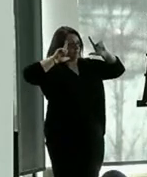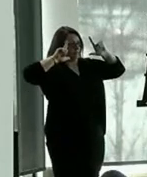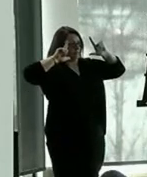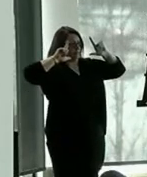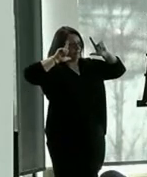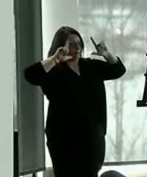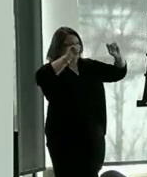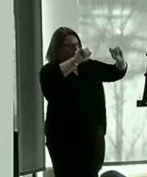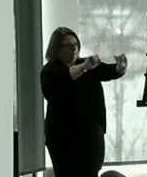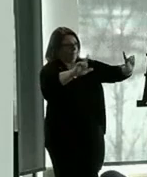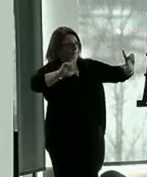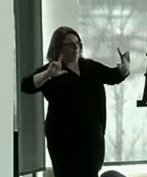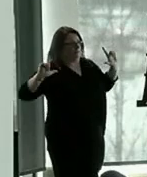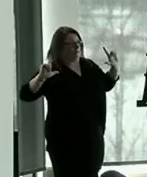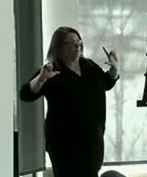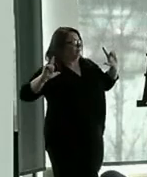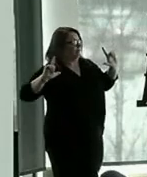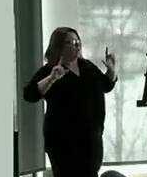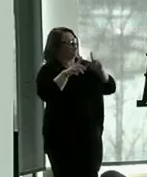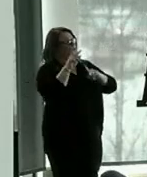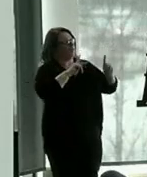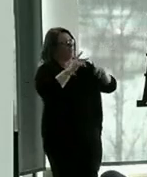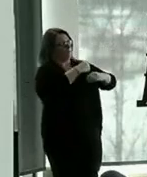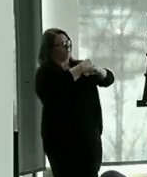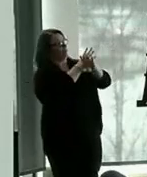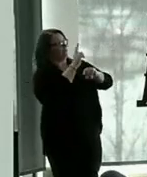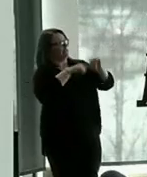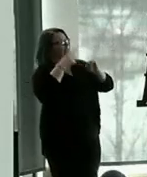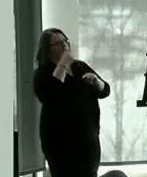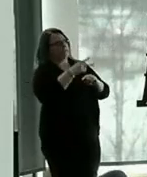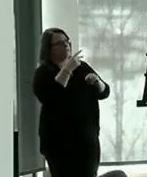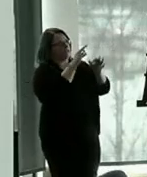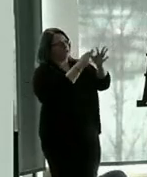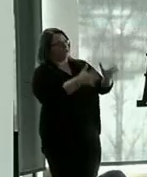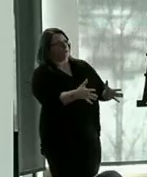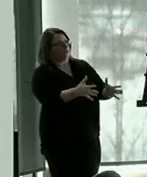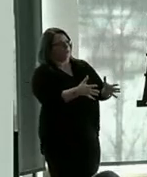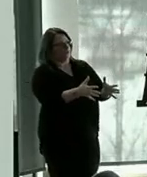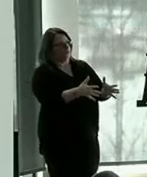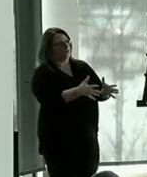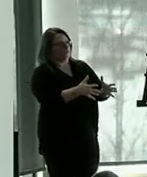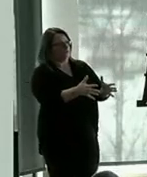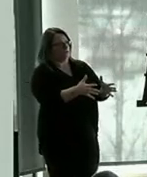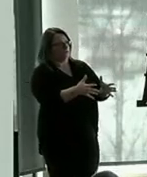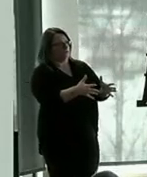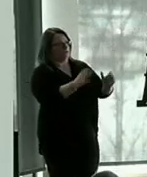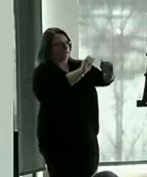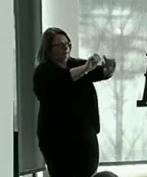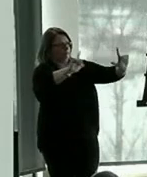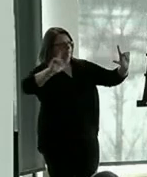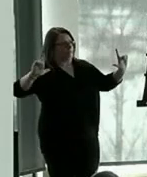She's too far away. Okay, so people online aren't able to see the video, the ASL, because she's too far away.